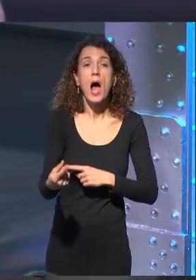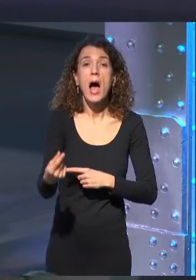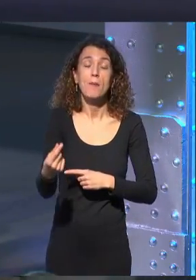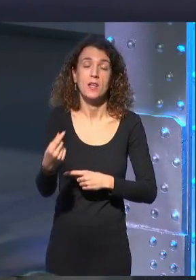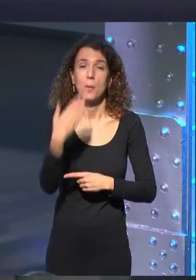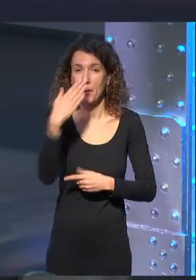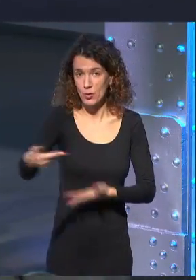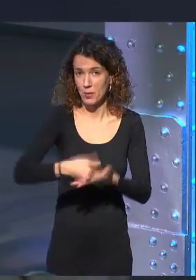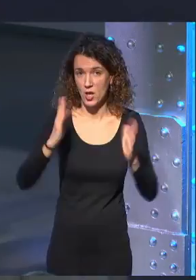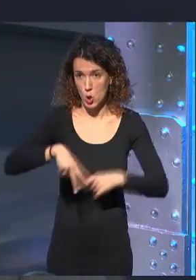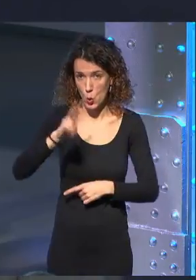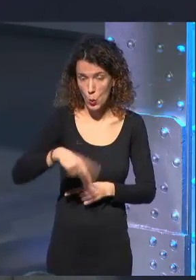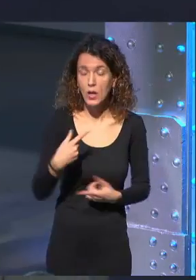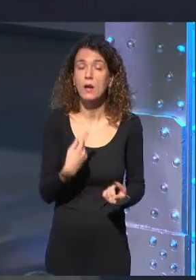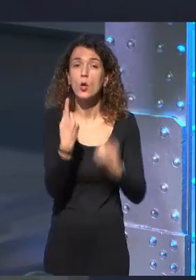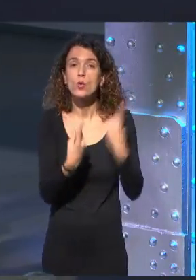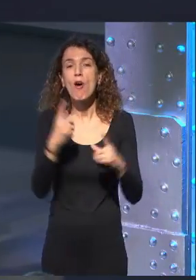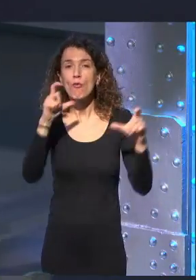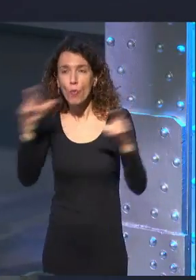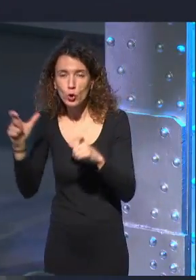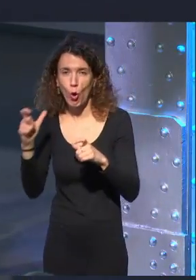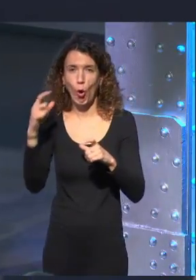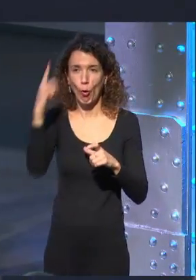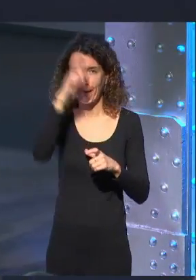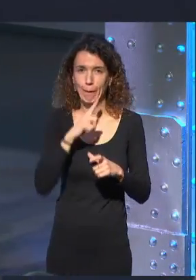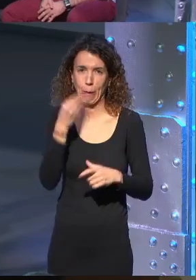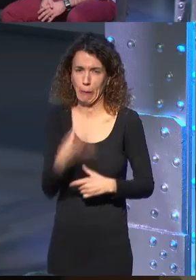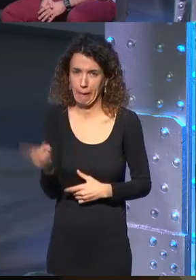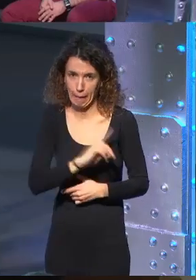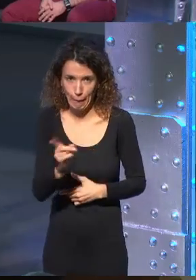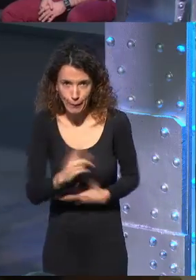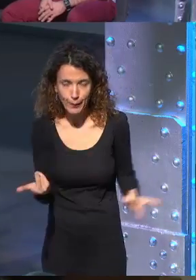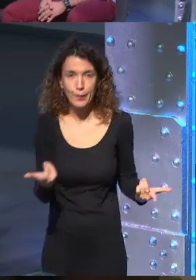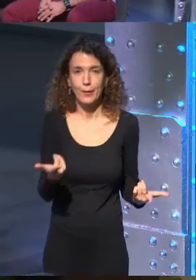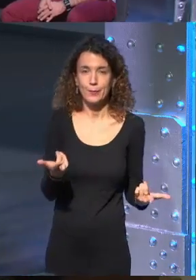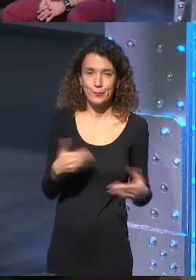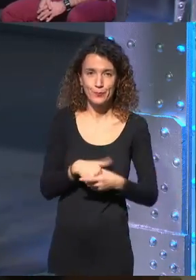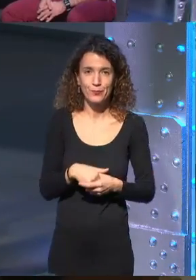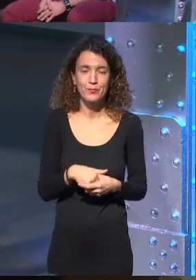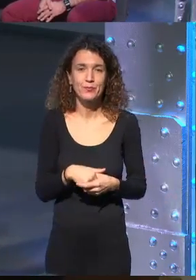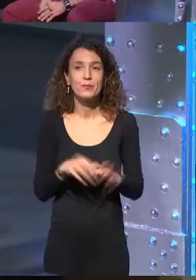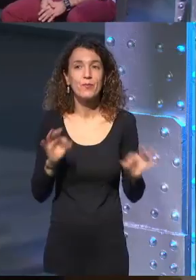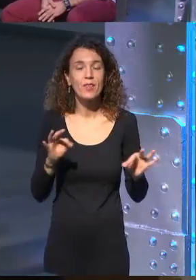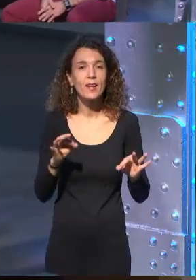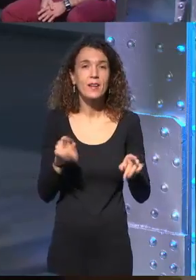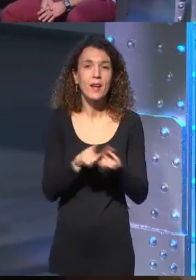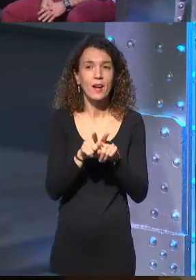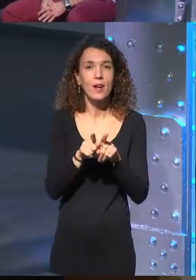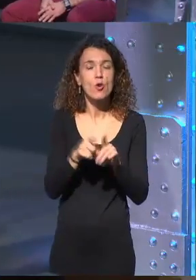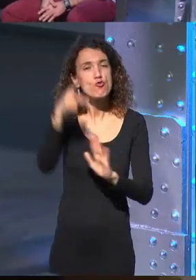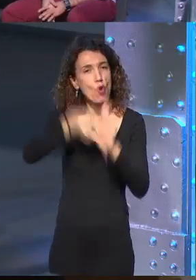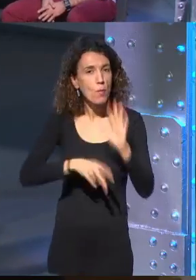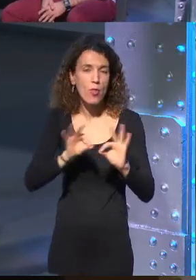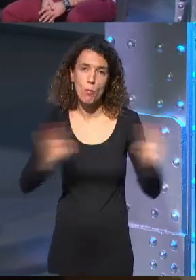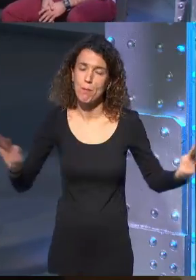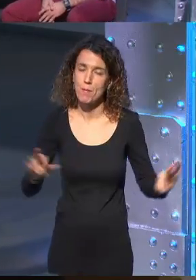Very few times, but I've never been asked for permission to post a picture where I am, and I would